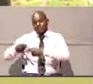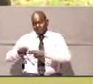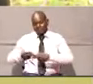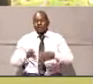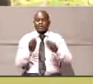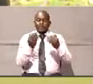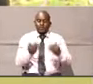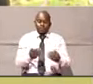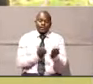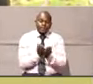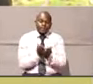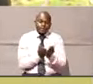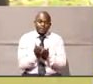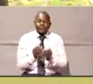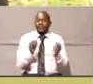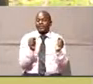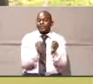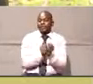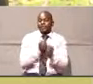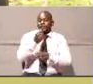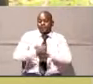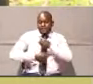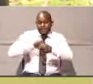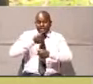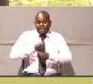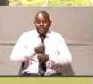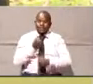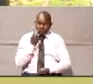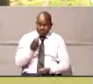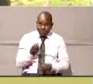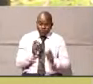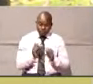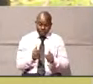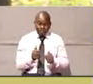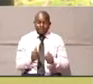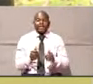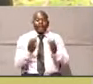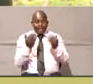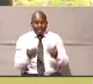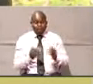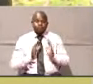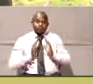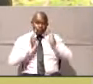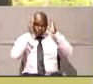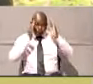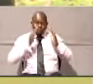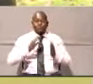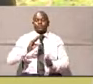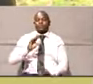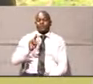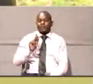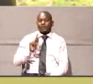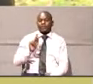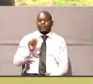And you are going to serve for 10 years. You see this? Now Bishop Stephen says